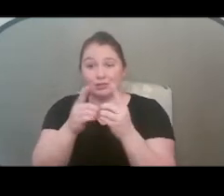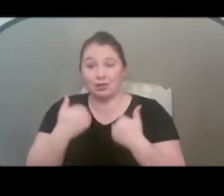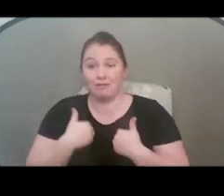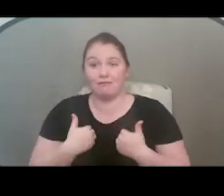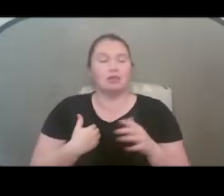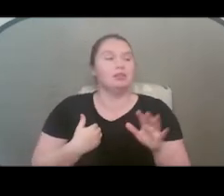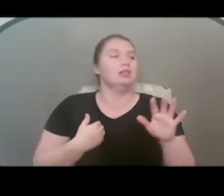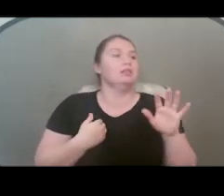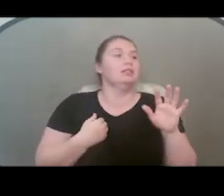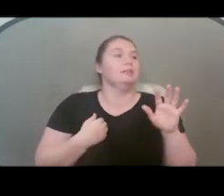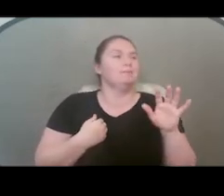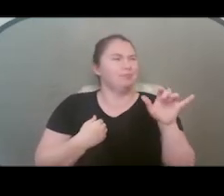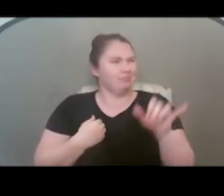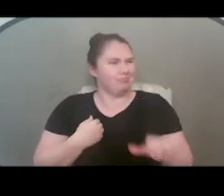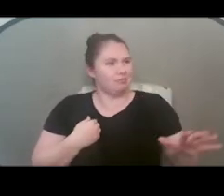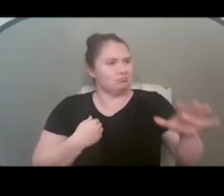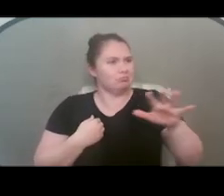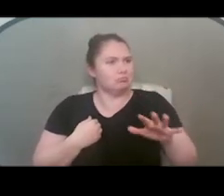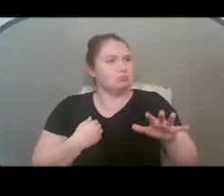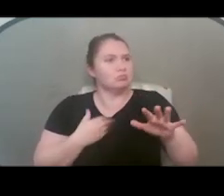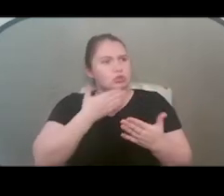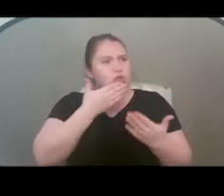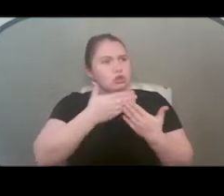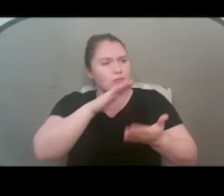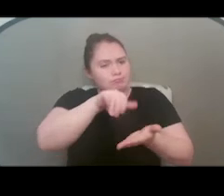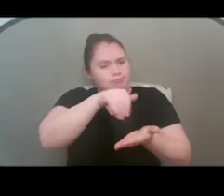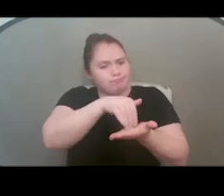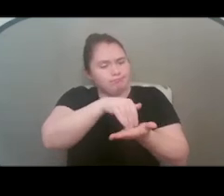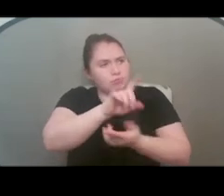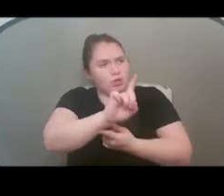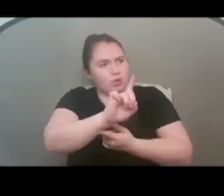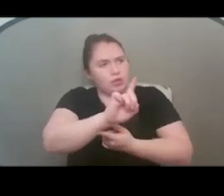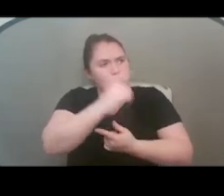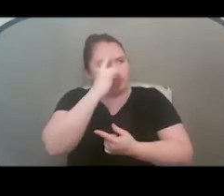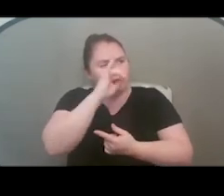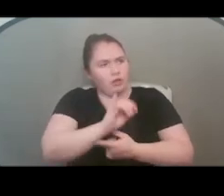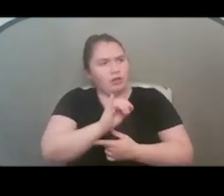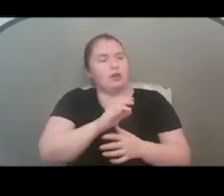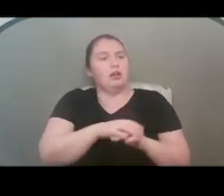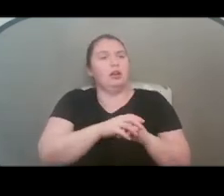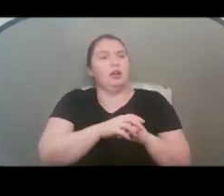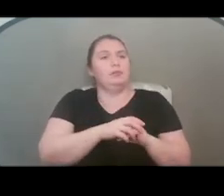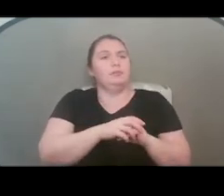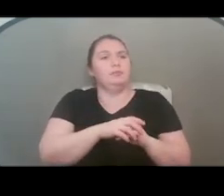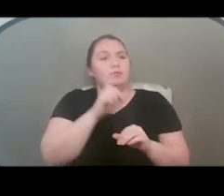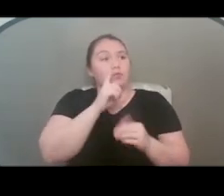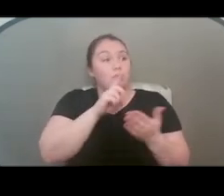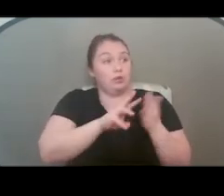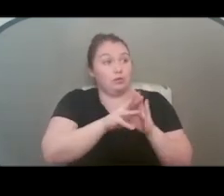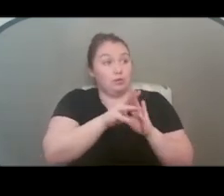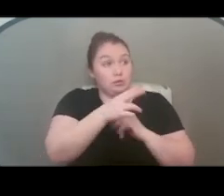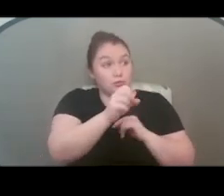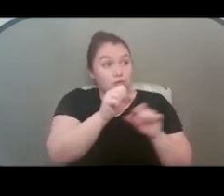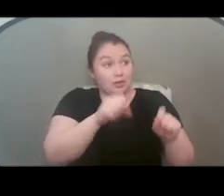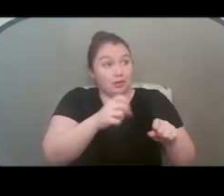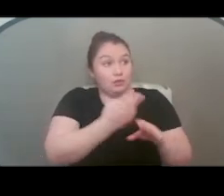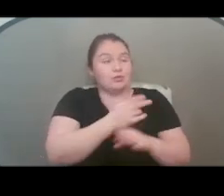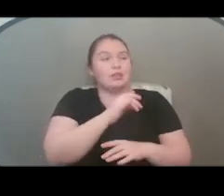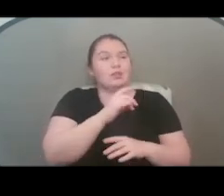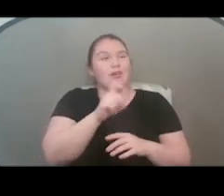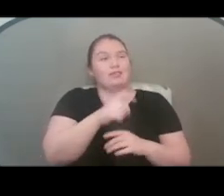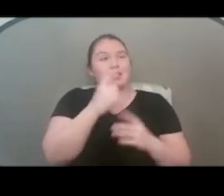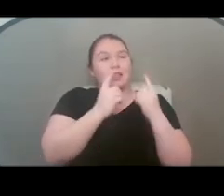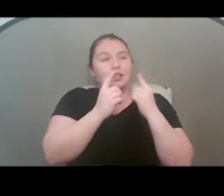existing site is a good centralized location for the Waco High zone. And then also, you got to think about if you do